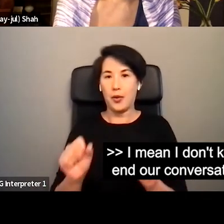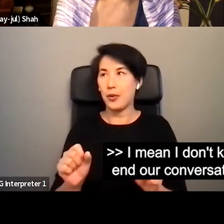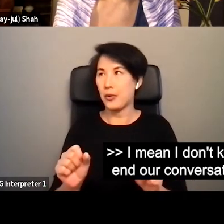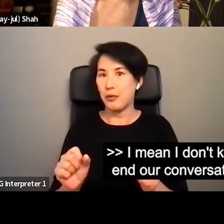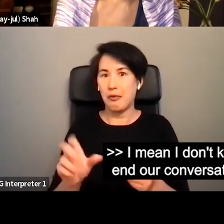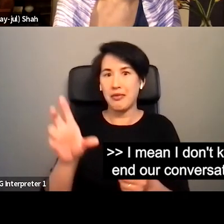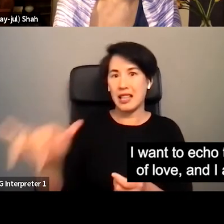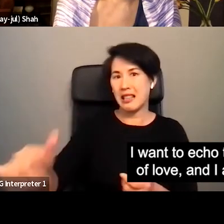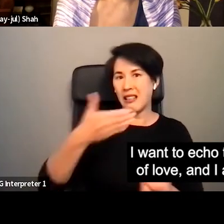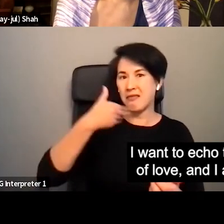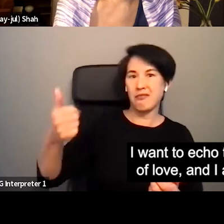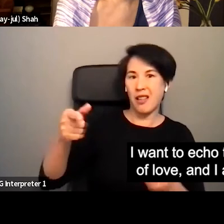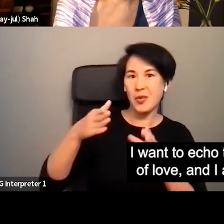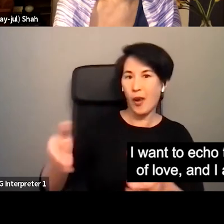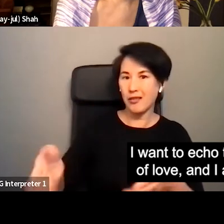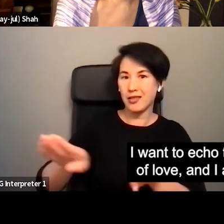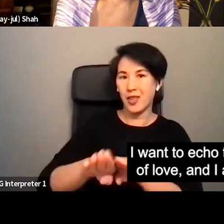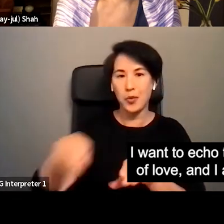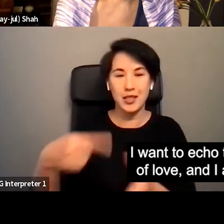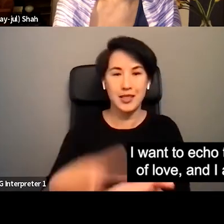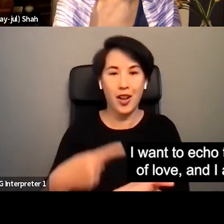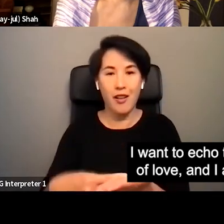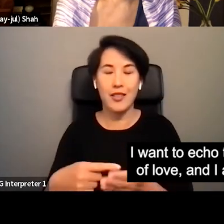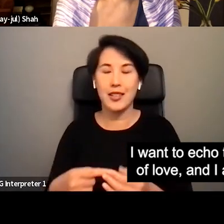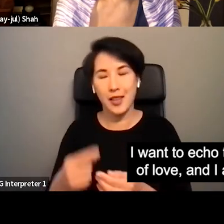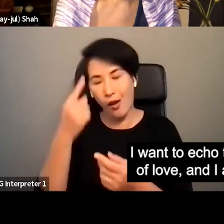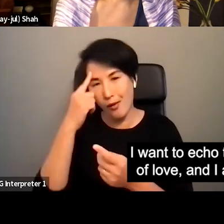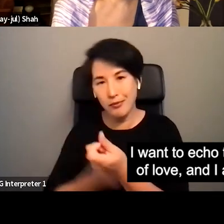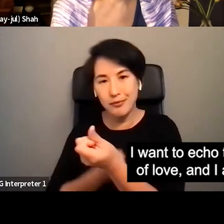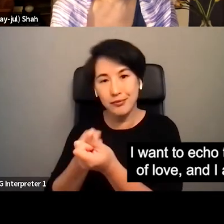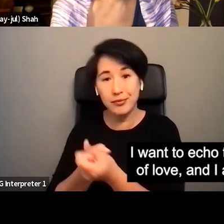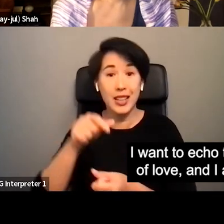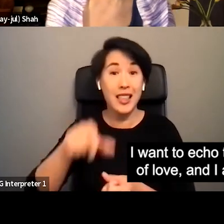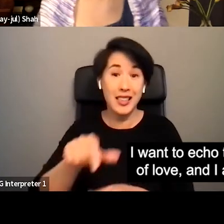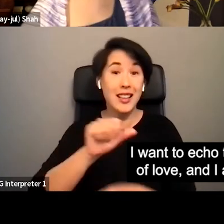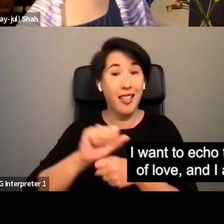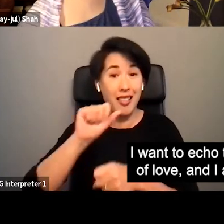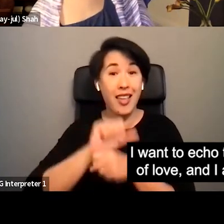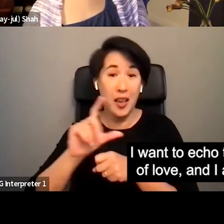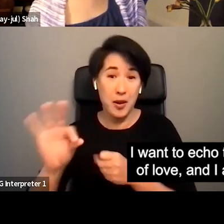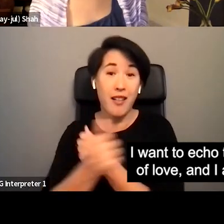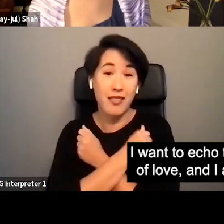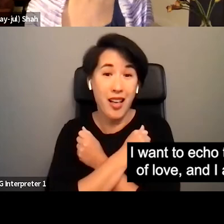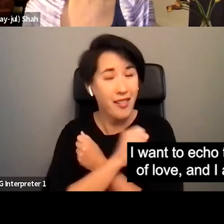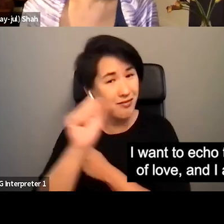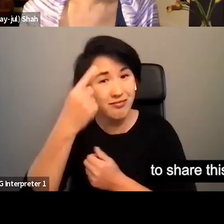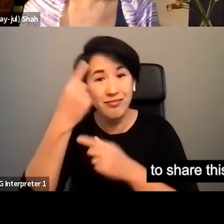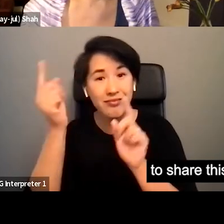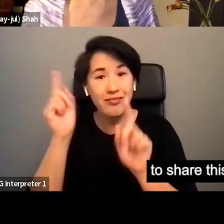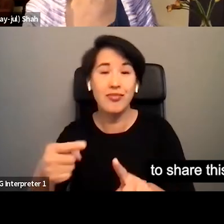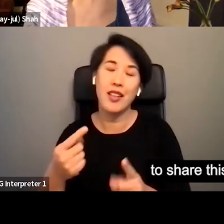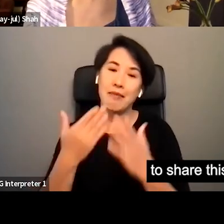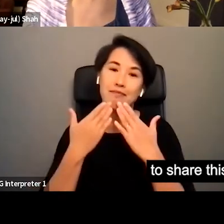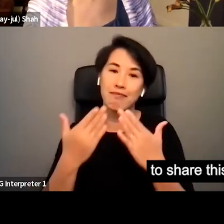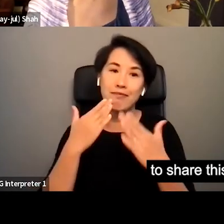than with that sentiment. I want to echo the fact that this is a labor of love, and I'm so grateful to be able to share